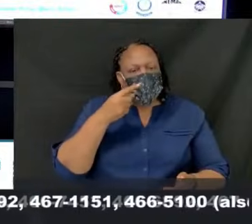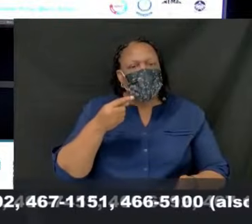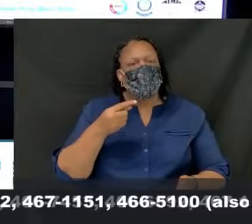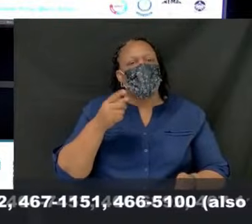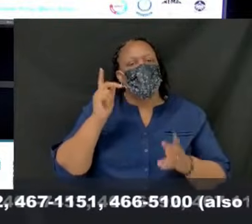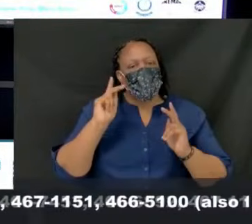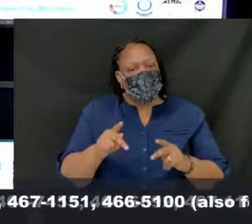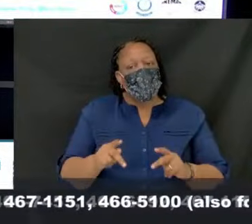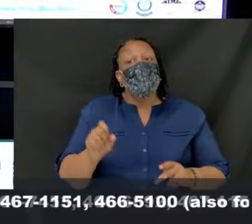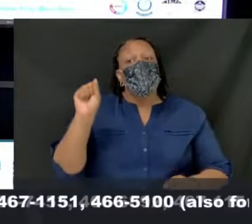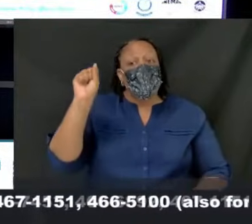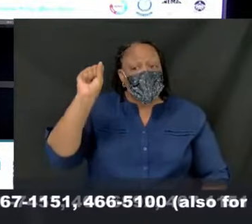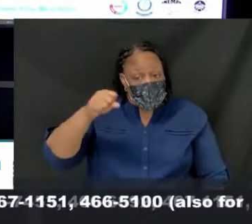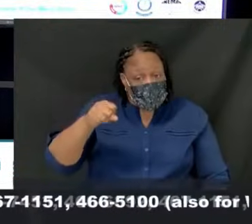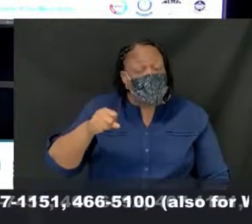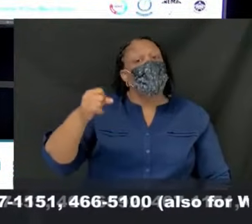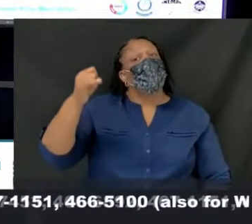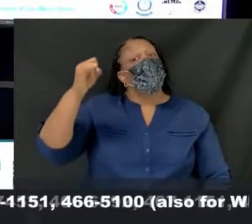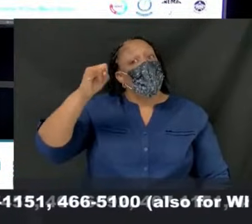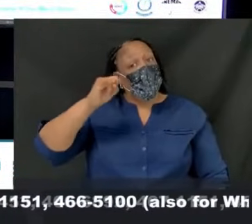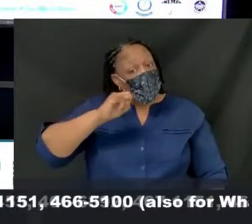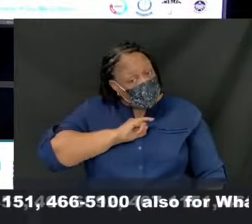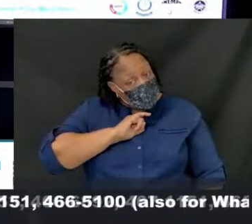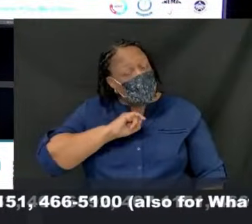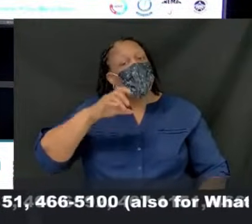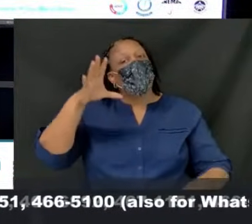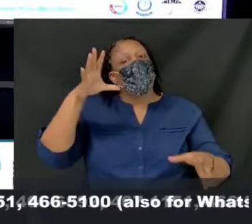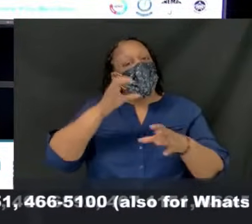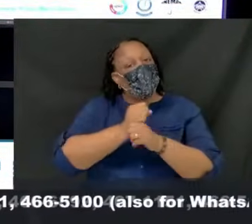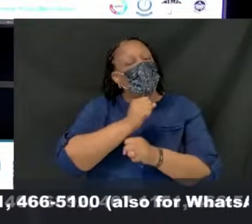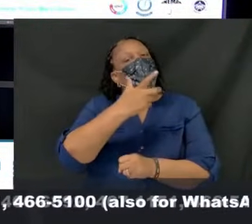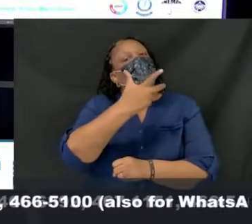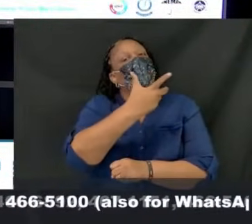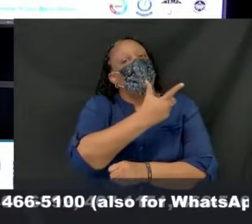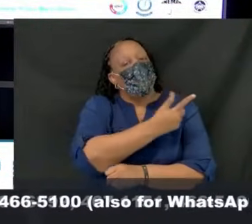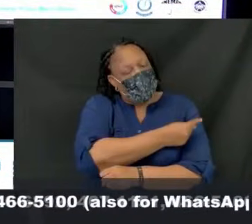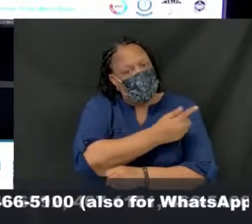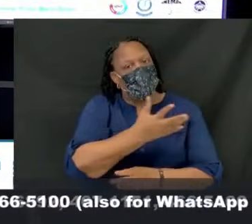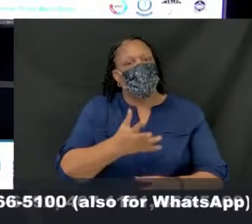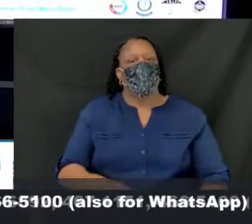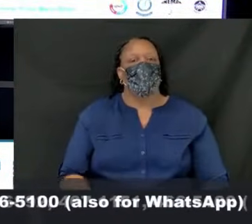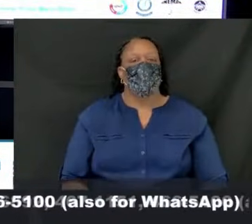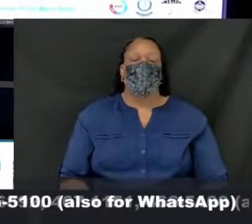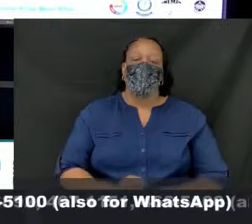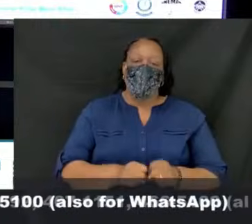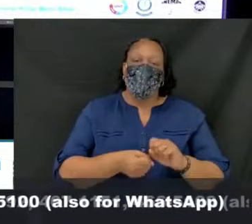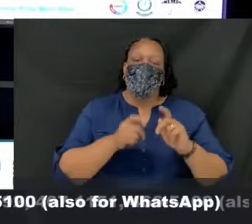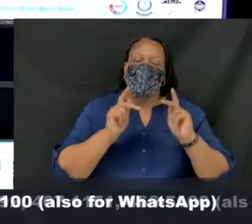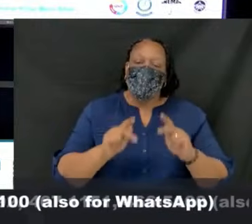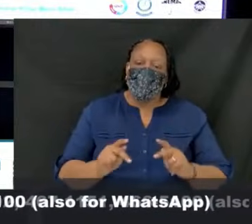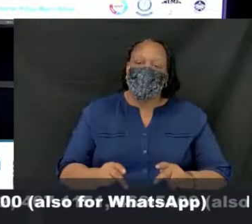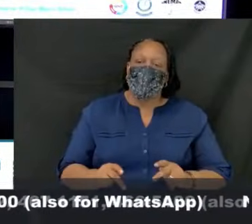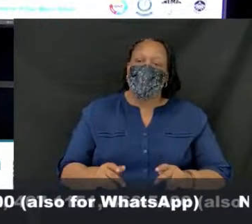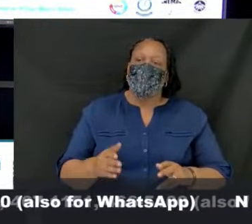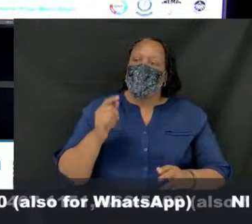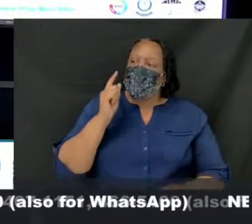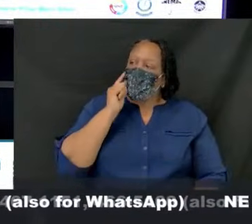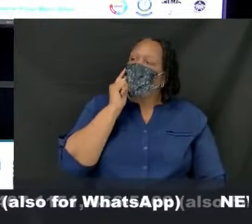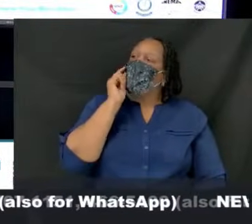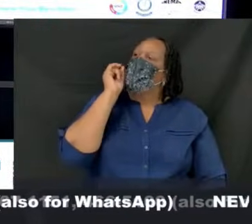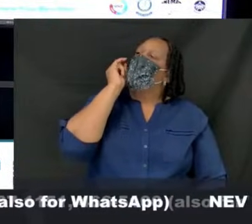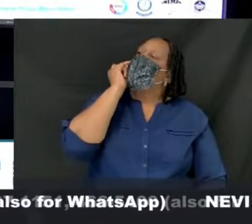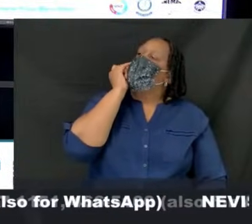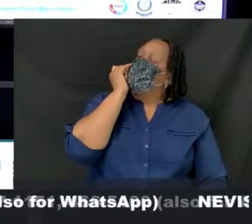and duty to let the persons who are dependent upon you know that you have been vaccinated so that you can build their trust, because